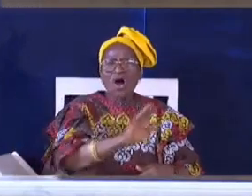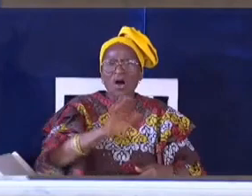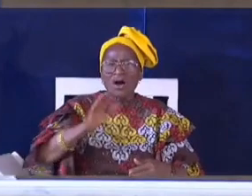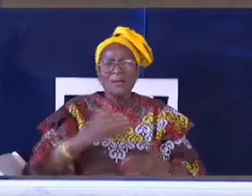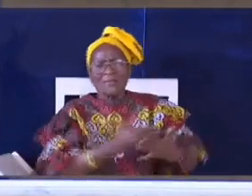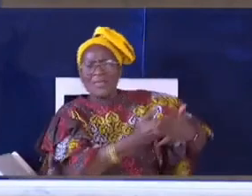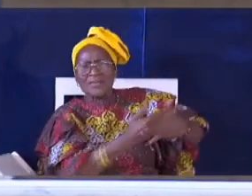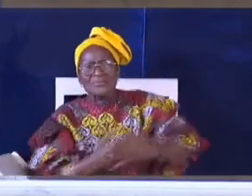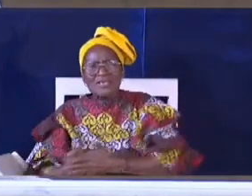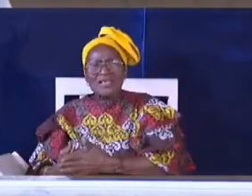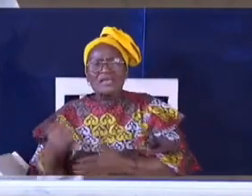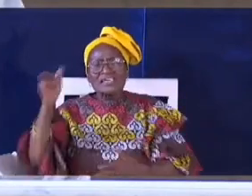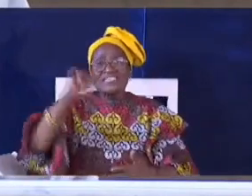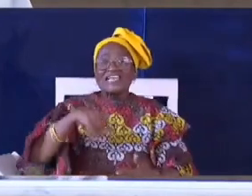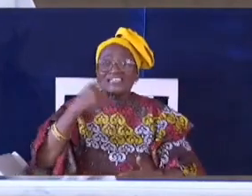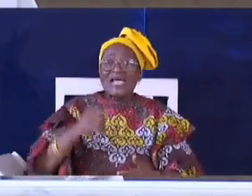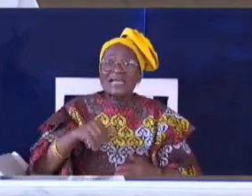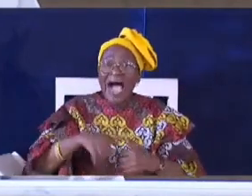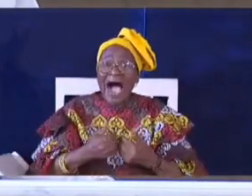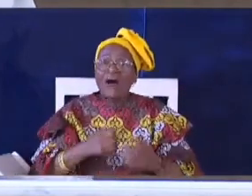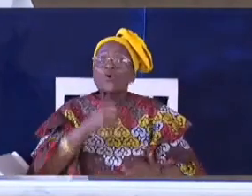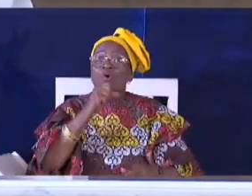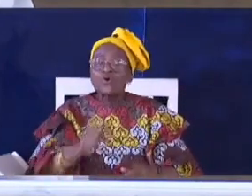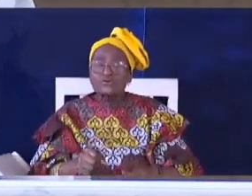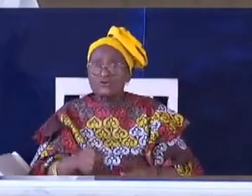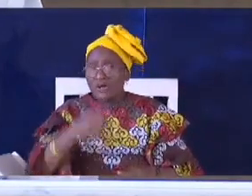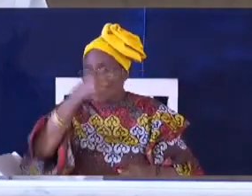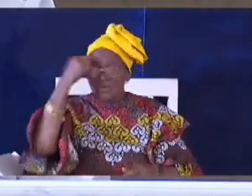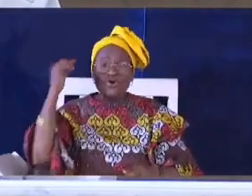Because they know that's the natural way to go.